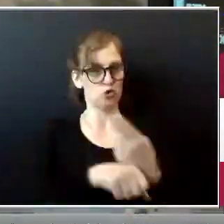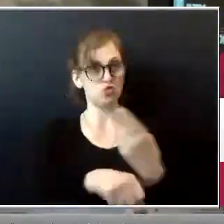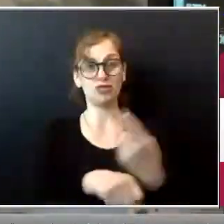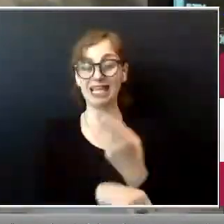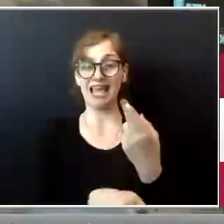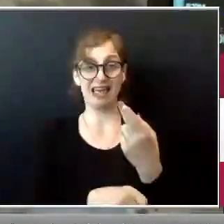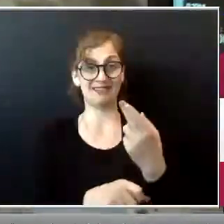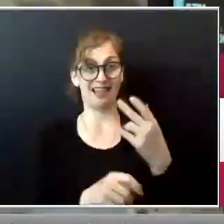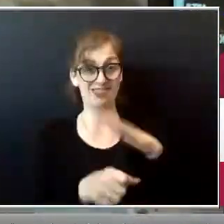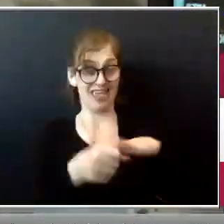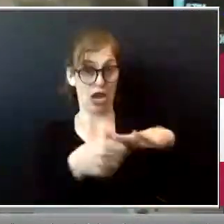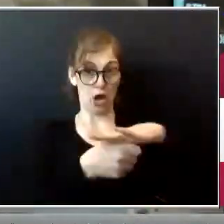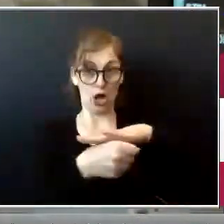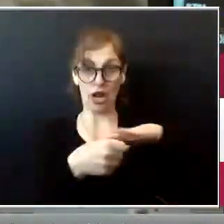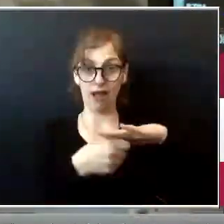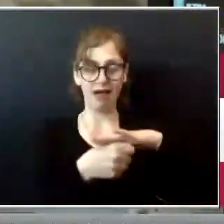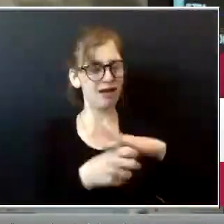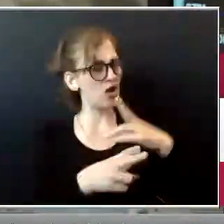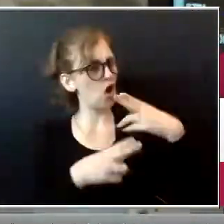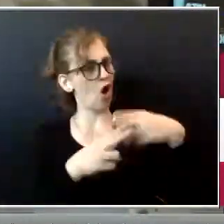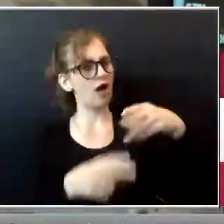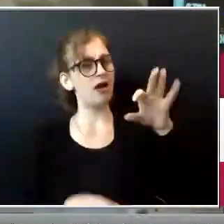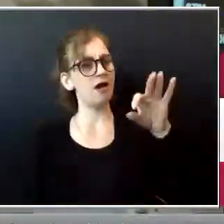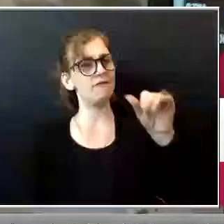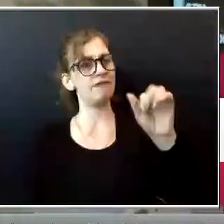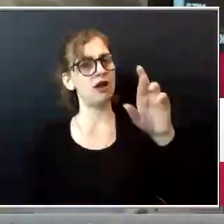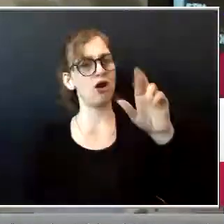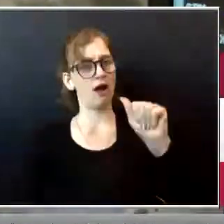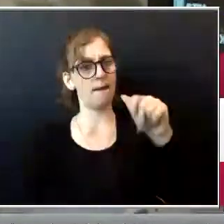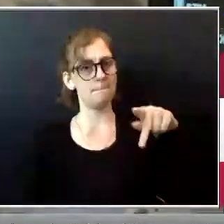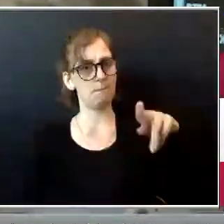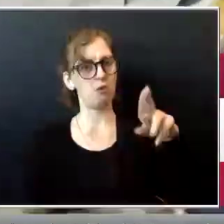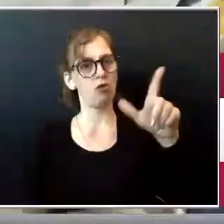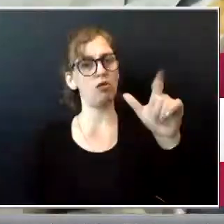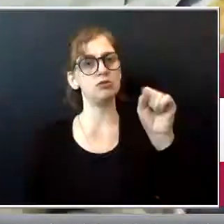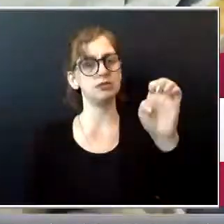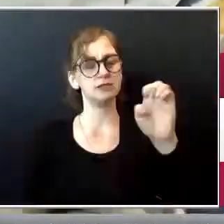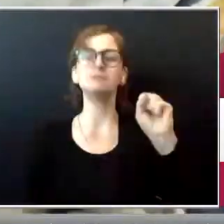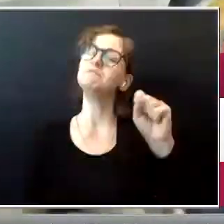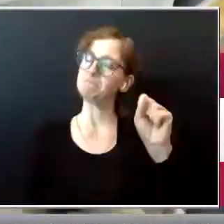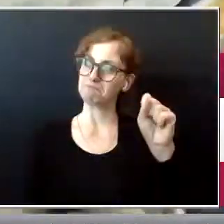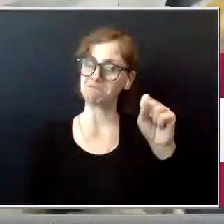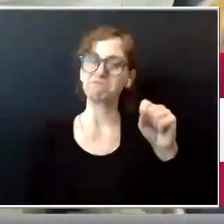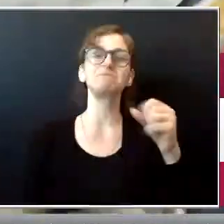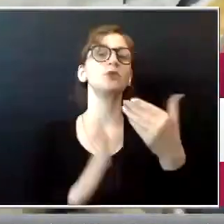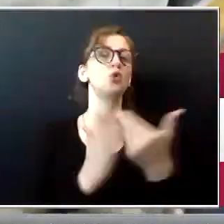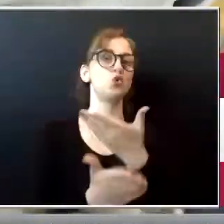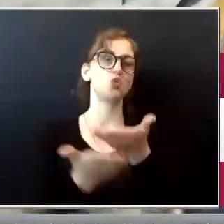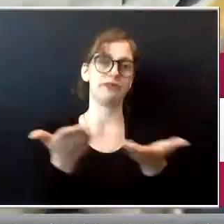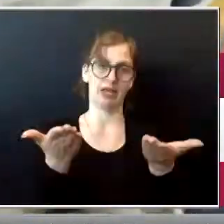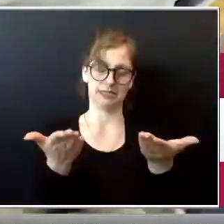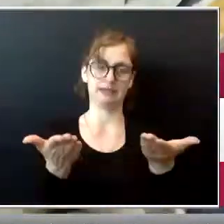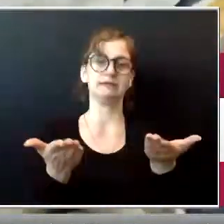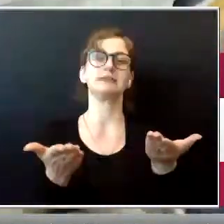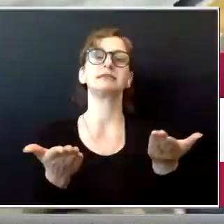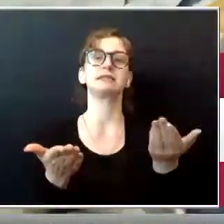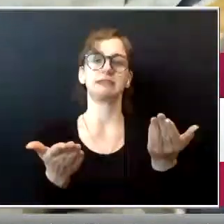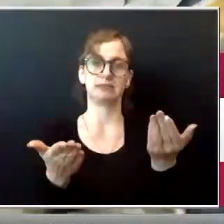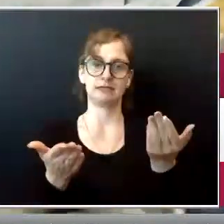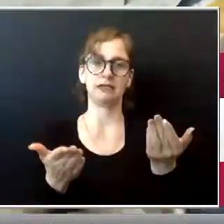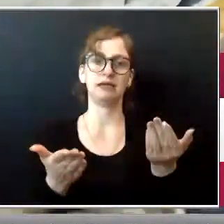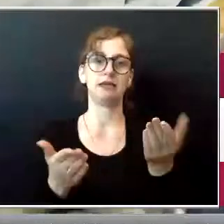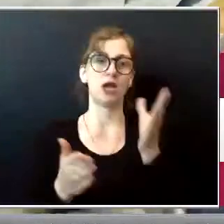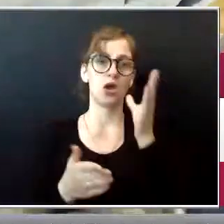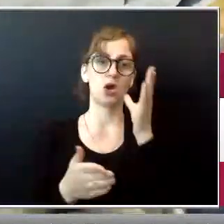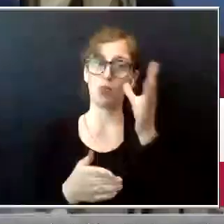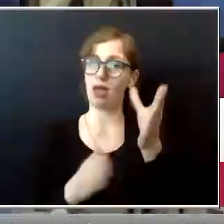called the FARAPulse? It's the FARAPulse, yeah. It's a new device. It's a revolutionary technology that has come up, and it's going to be the future